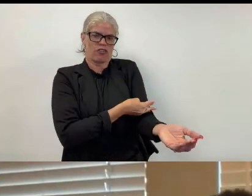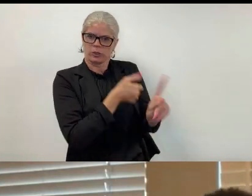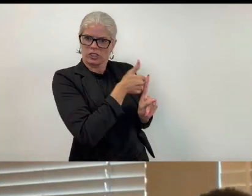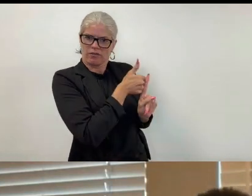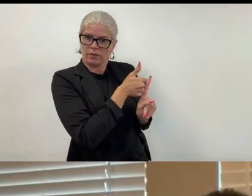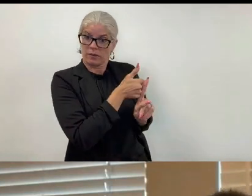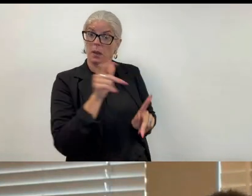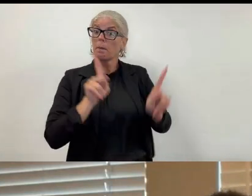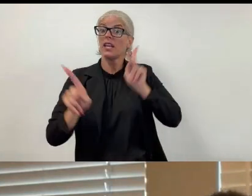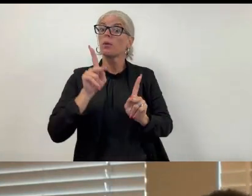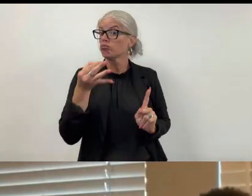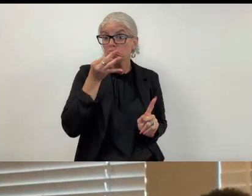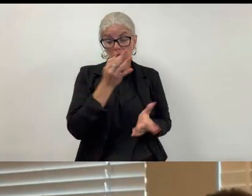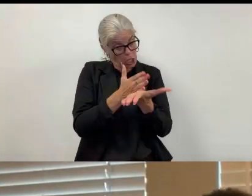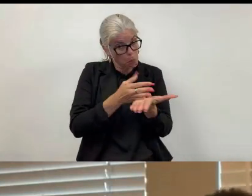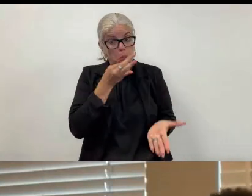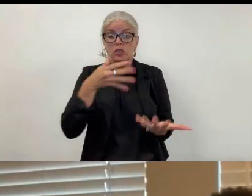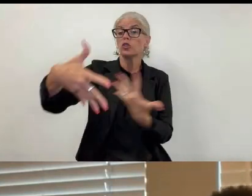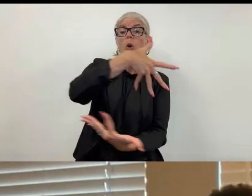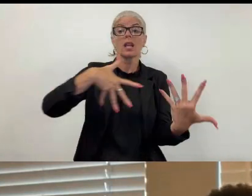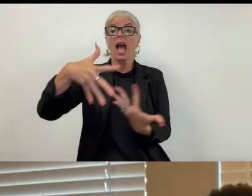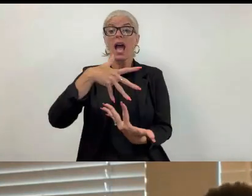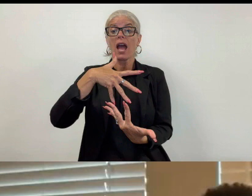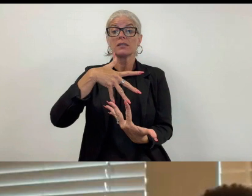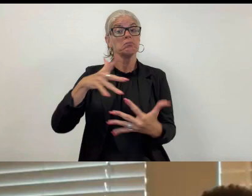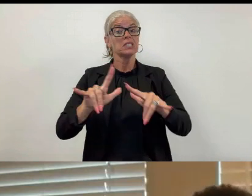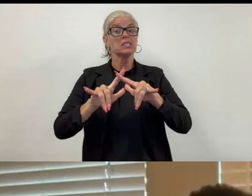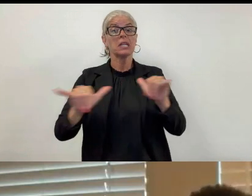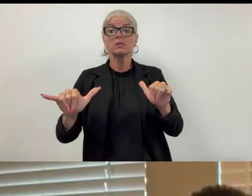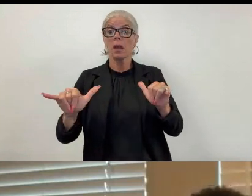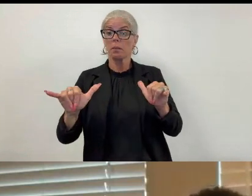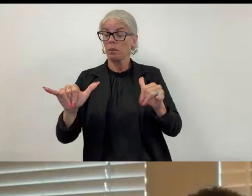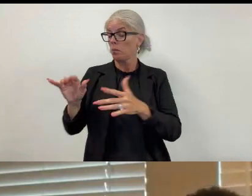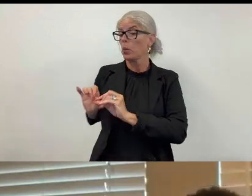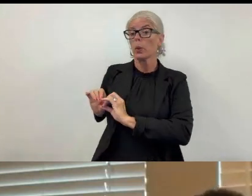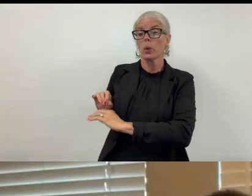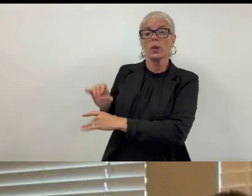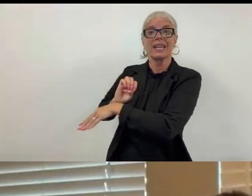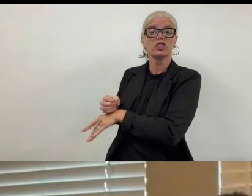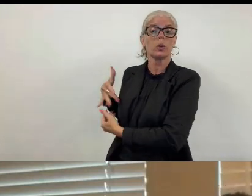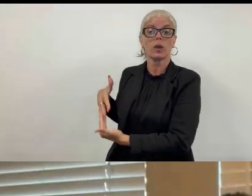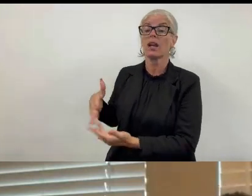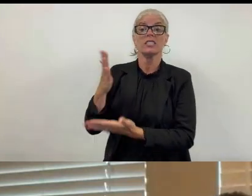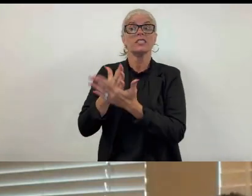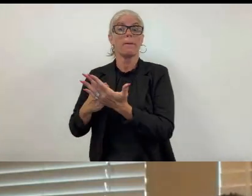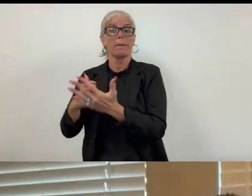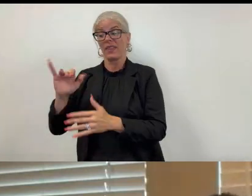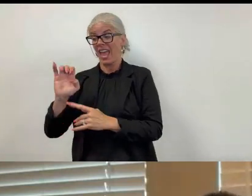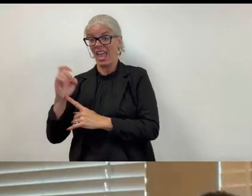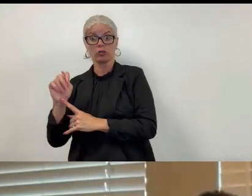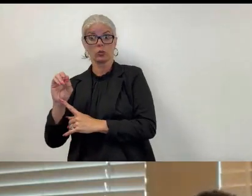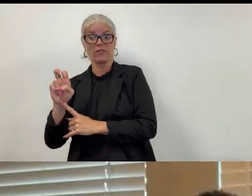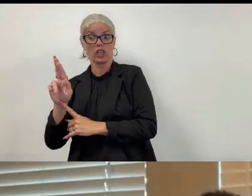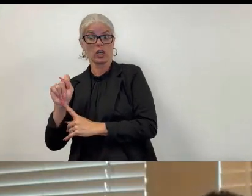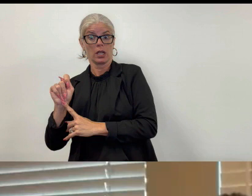re-energize themselves. Almost anyone can probably socialize and engage with people, but introverts will more often get